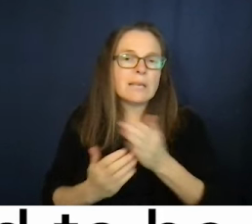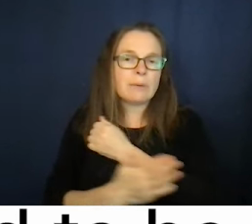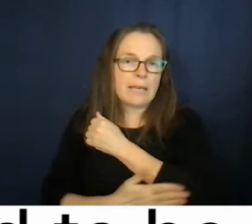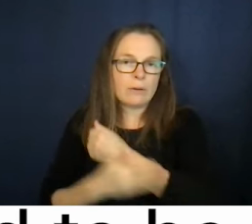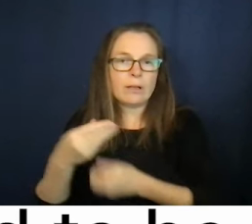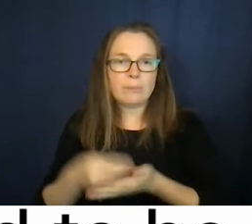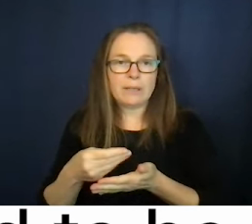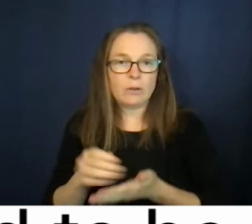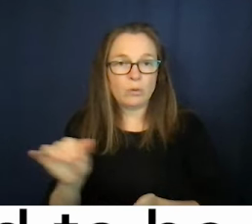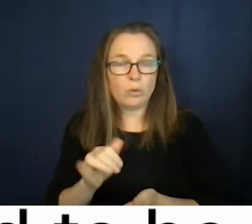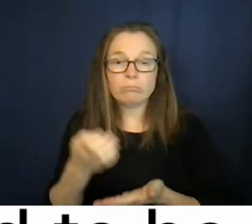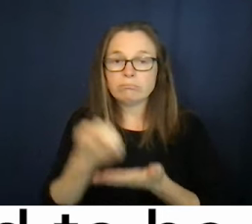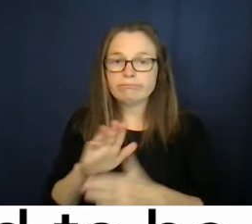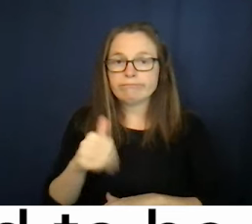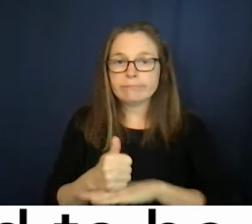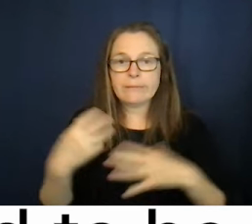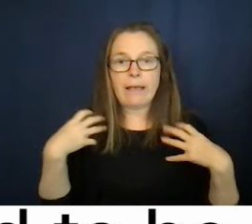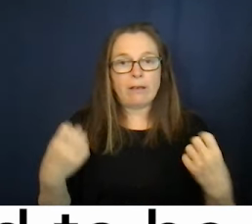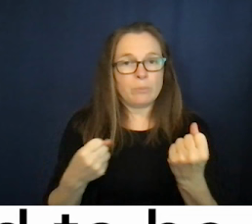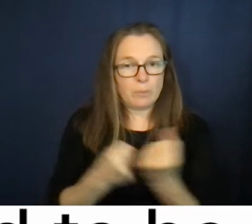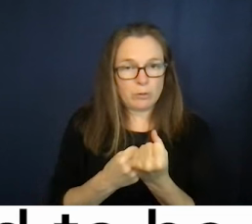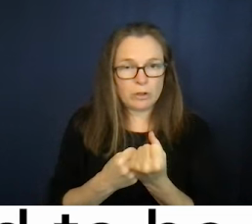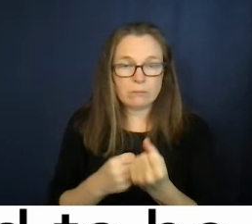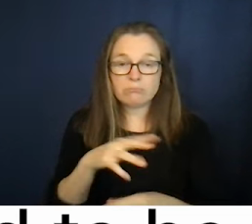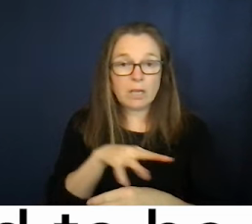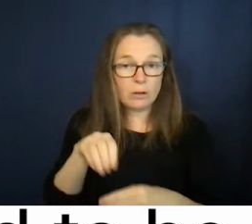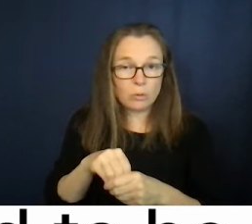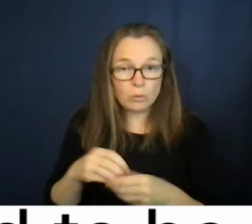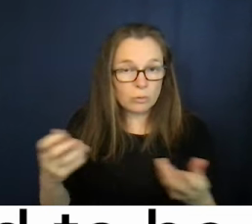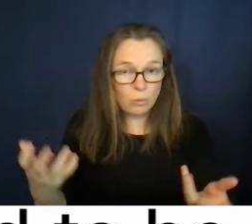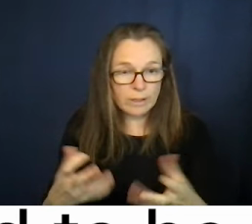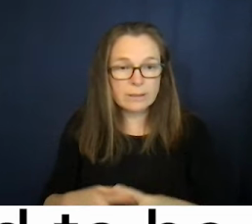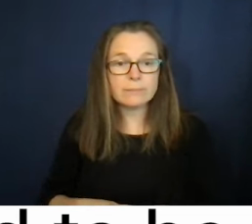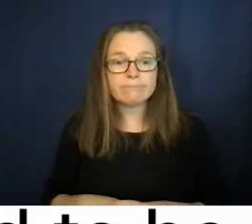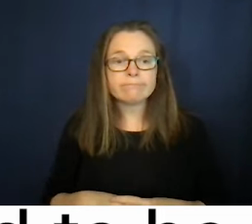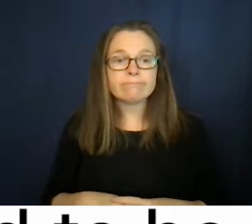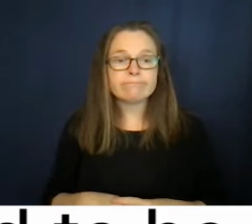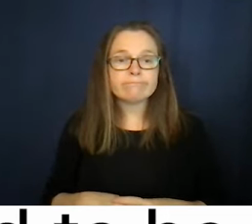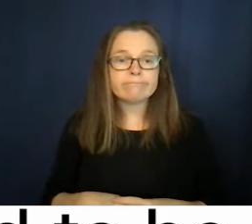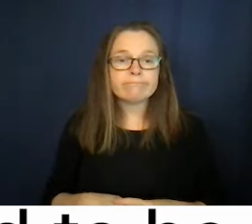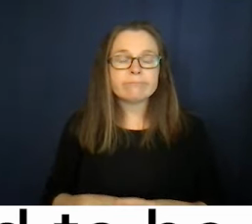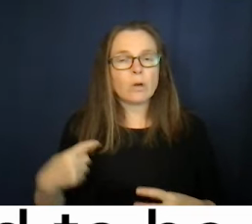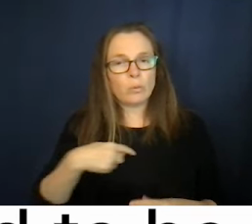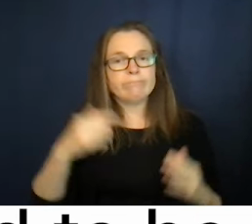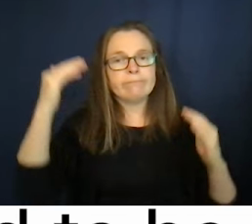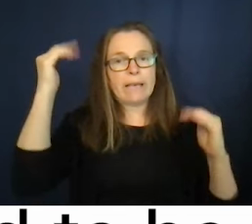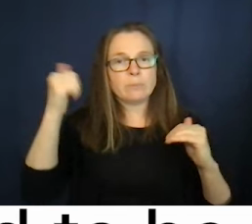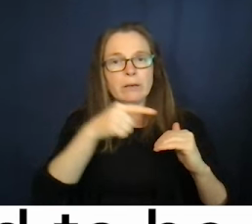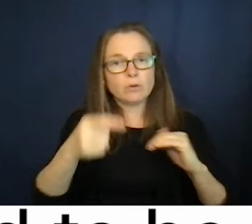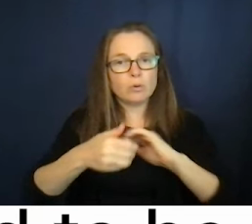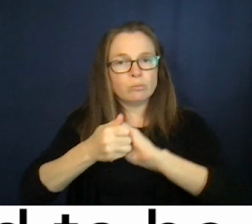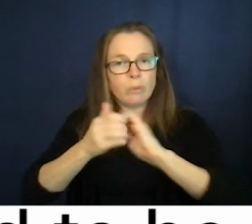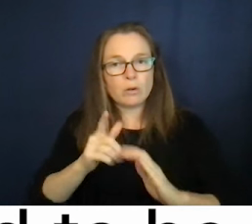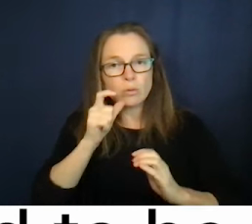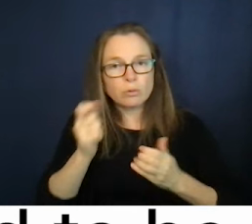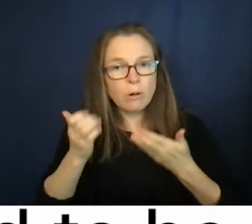fund. The evidence-based health promotion model includes an expectation that community partners who offer